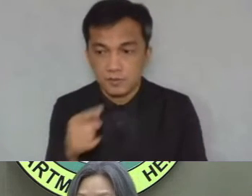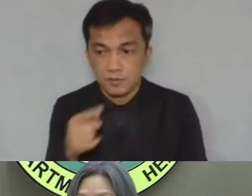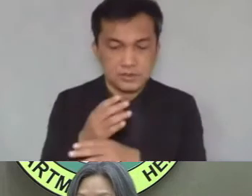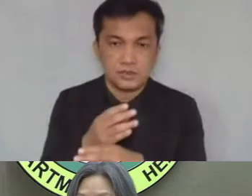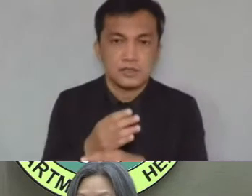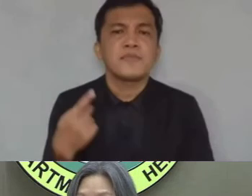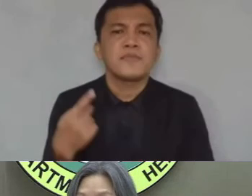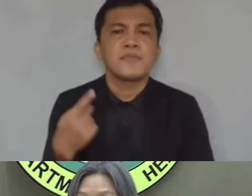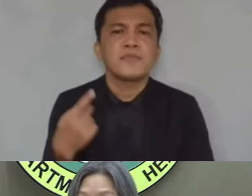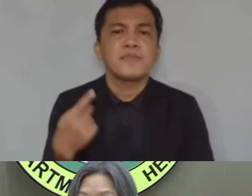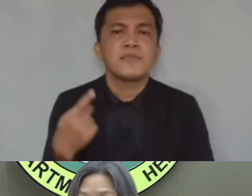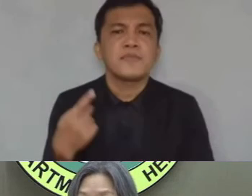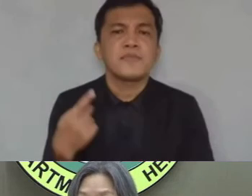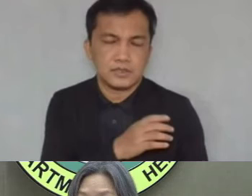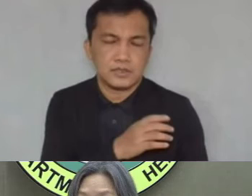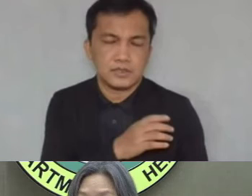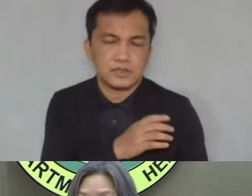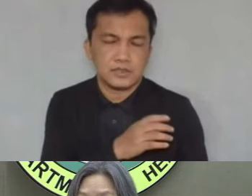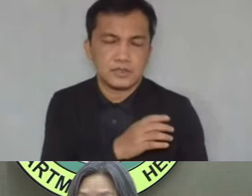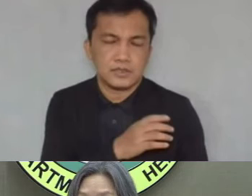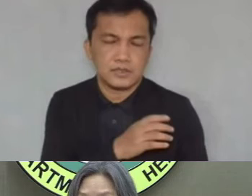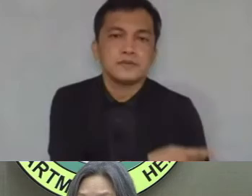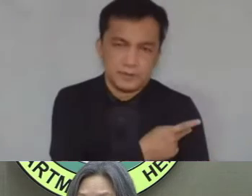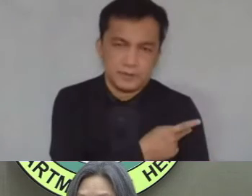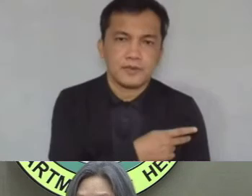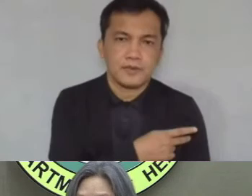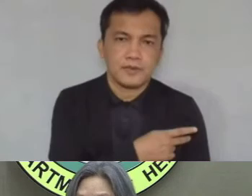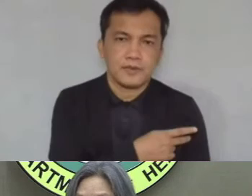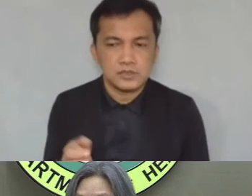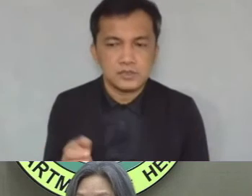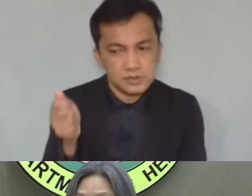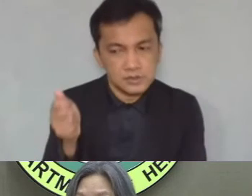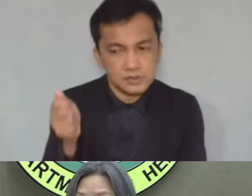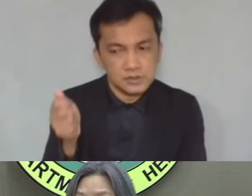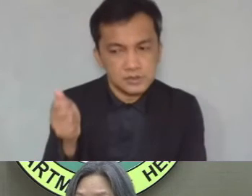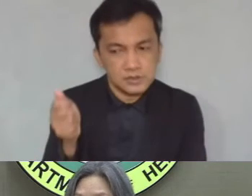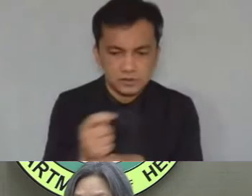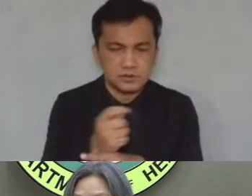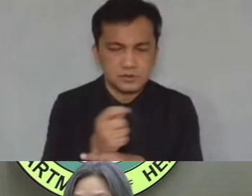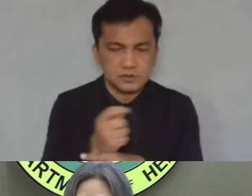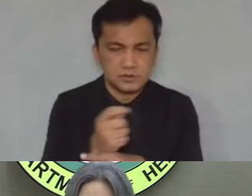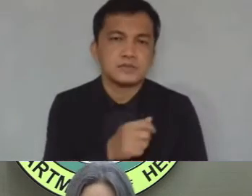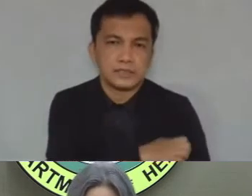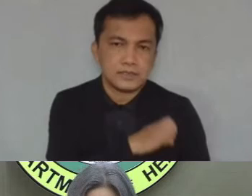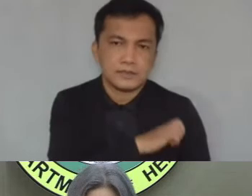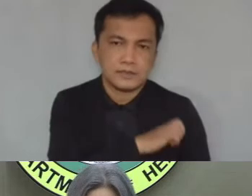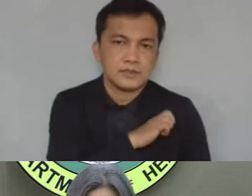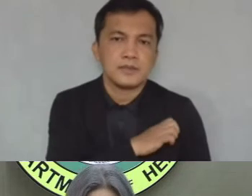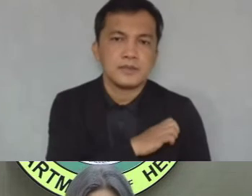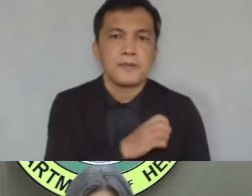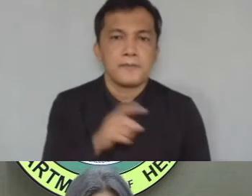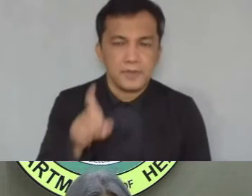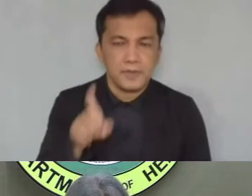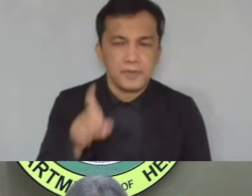underscore, this healthcare. So there is ethics in the care of patients. They themselves are actually trained on